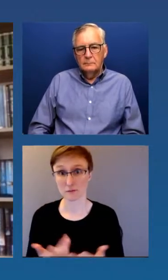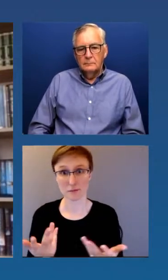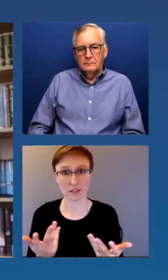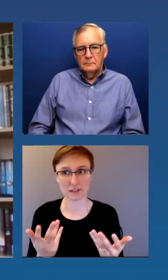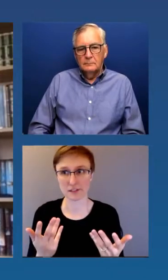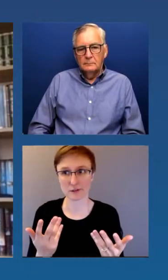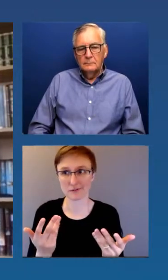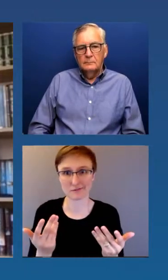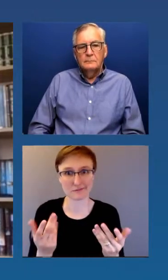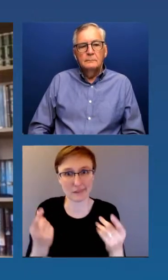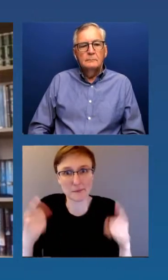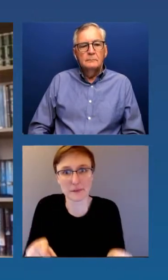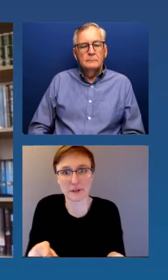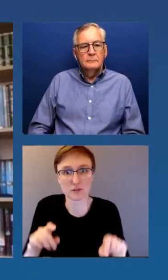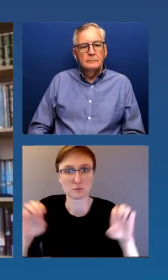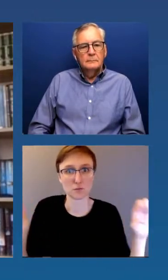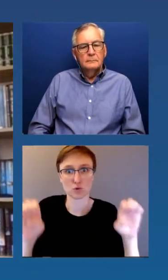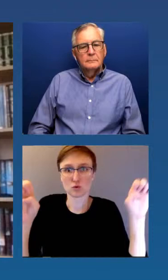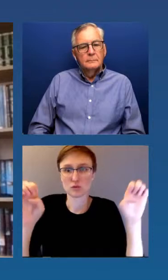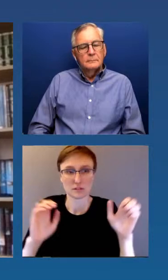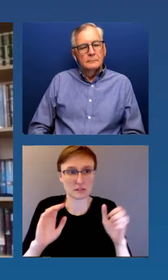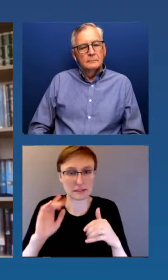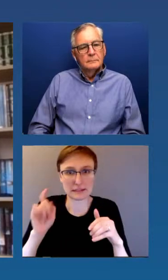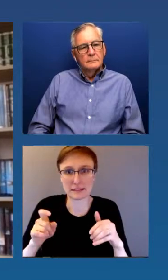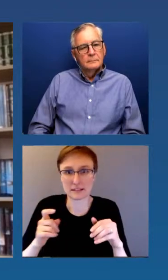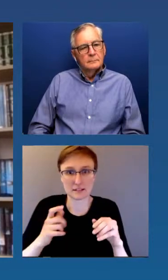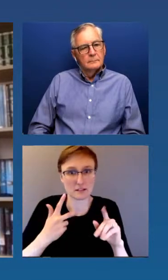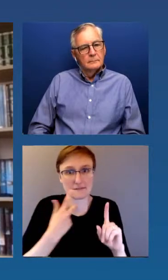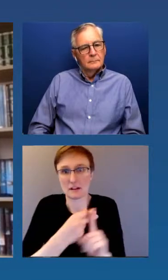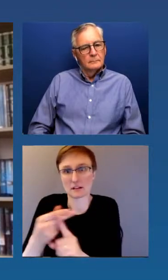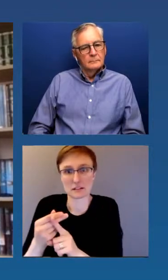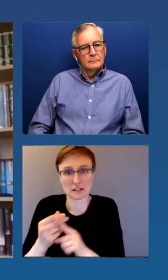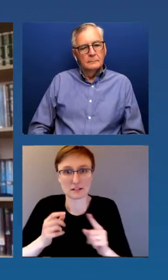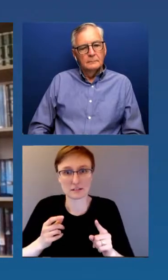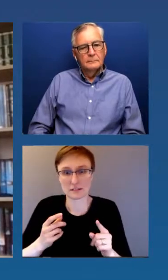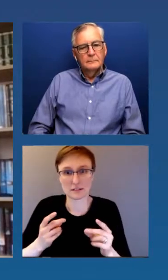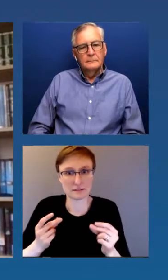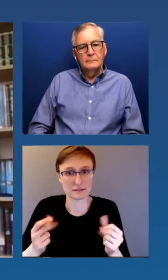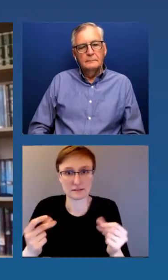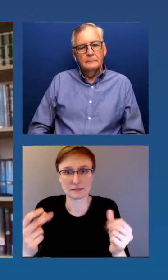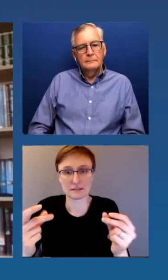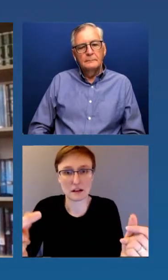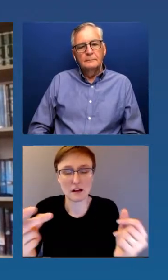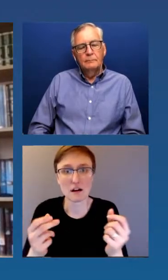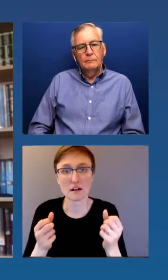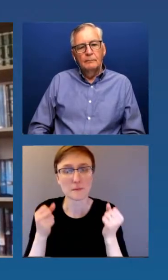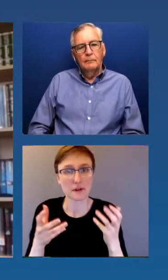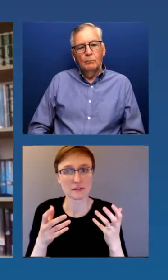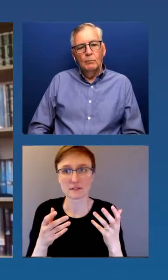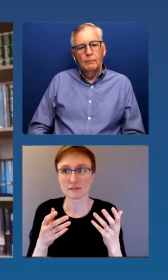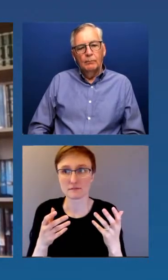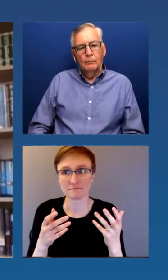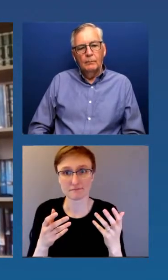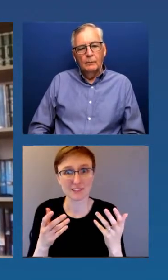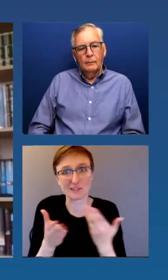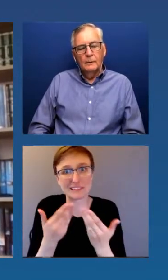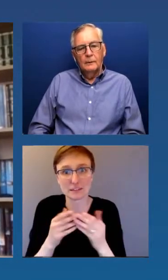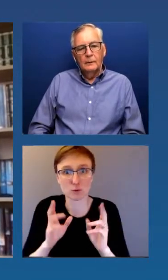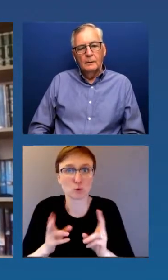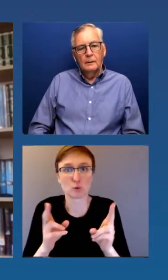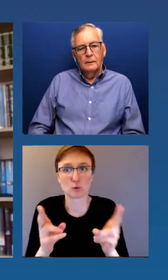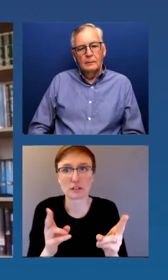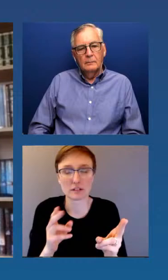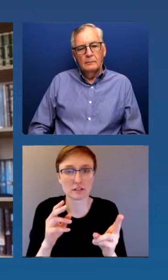to getting everyone vaccinated, it's easy to rush to a solution without considering people's needs. And so we